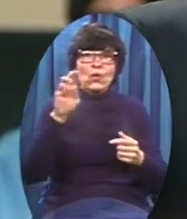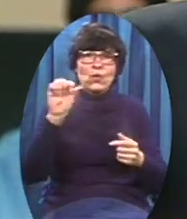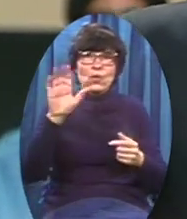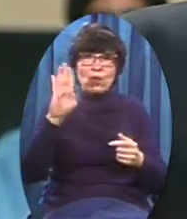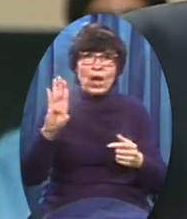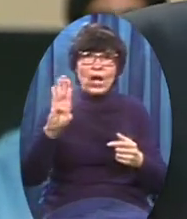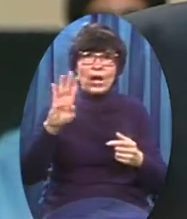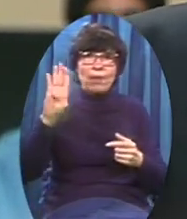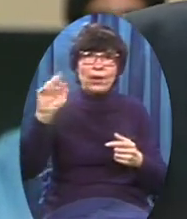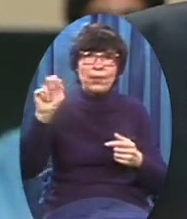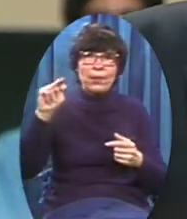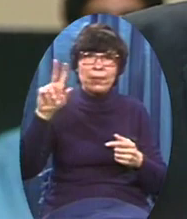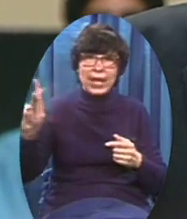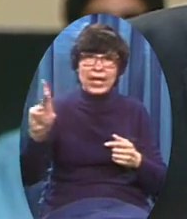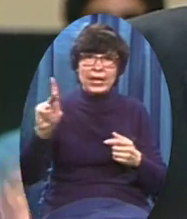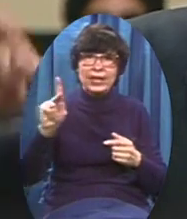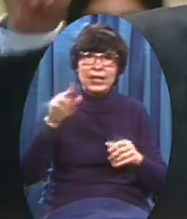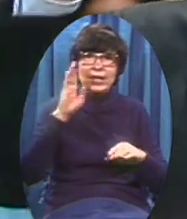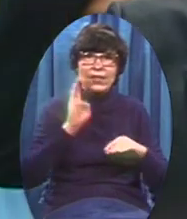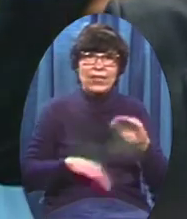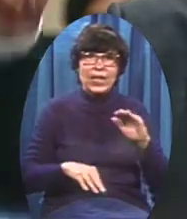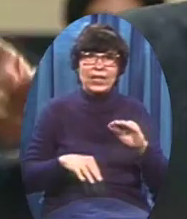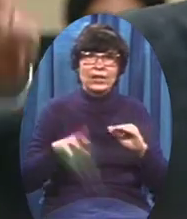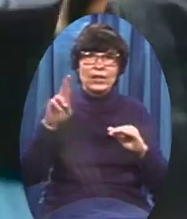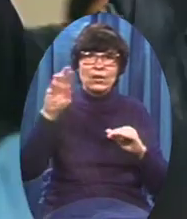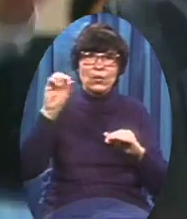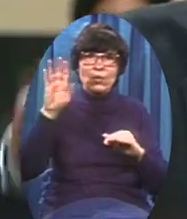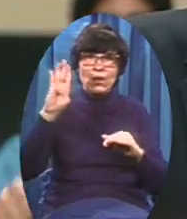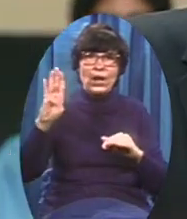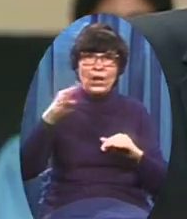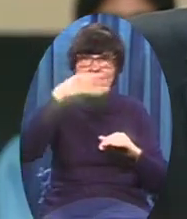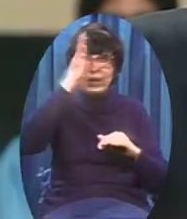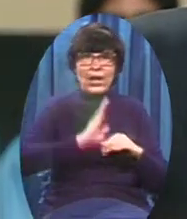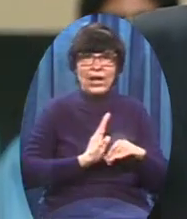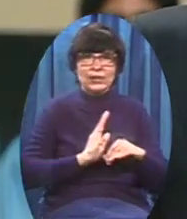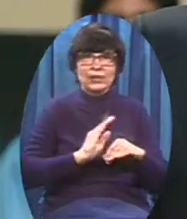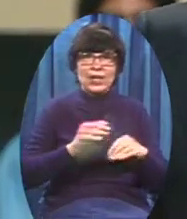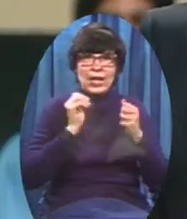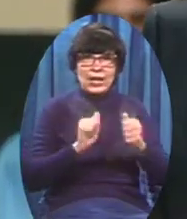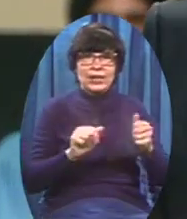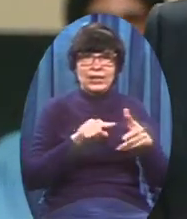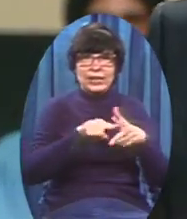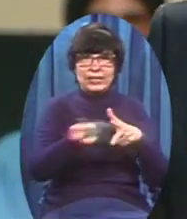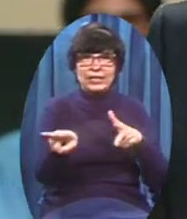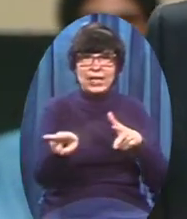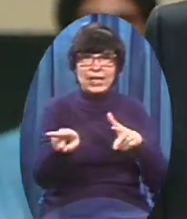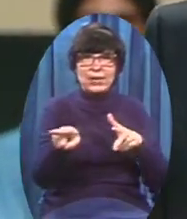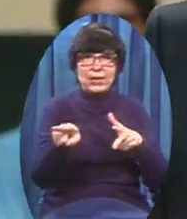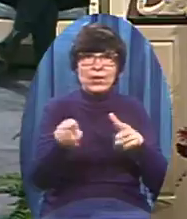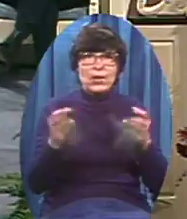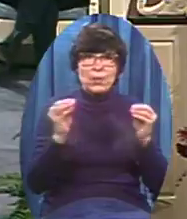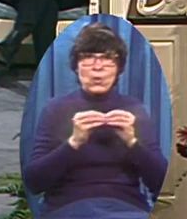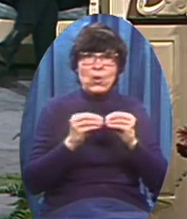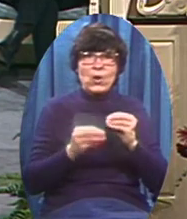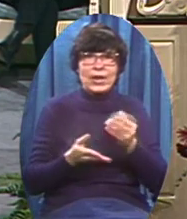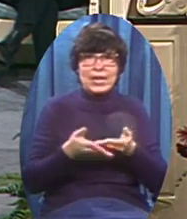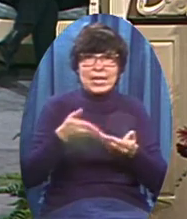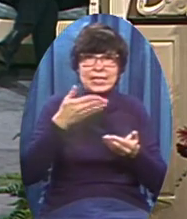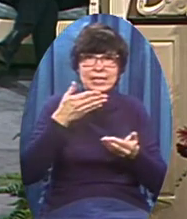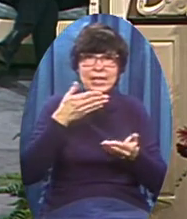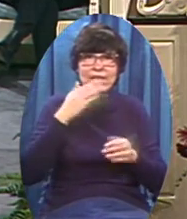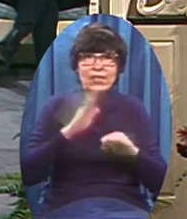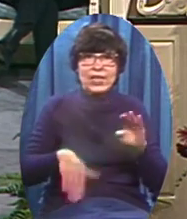of that bank. I tell you, with $1,000, I believe I could get by with it easier than I can get by robbing God. If